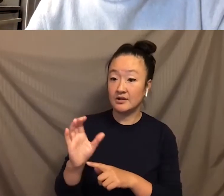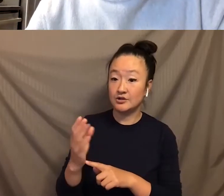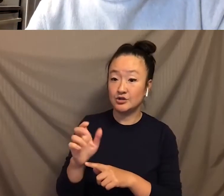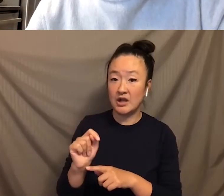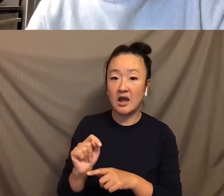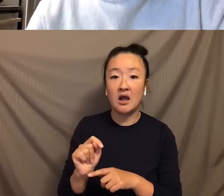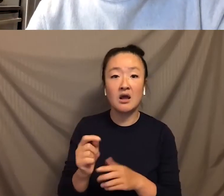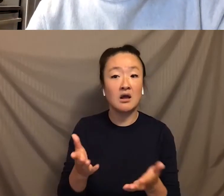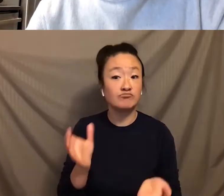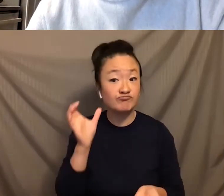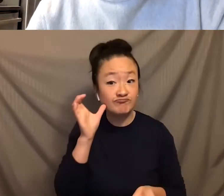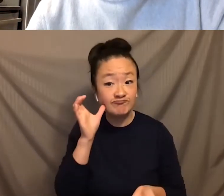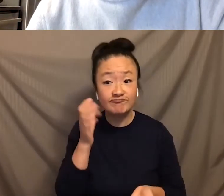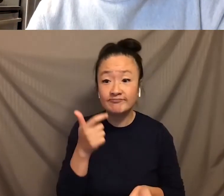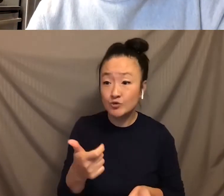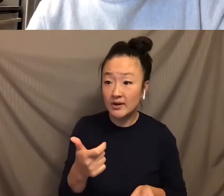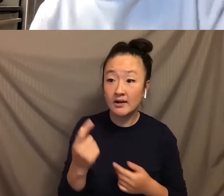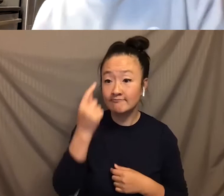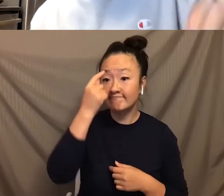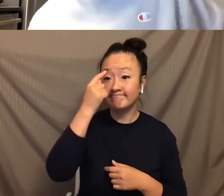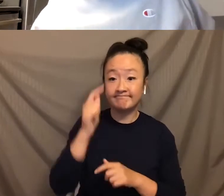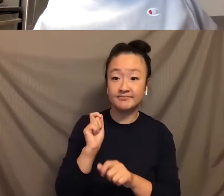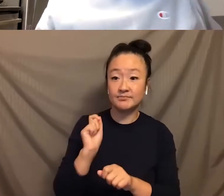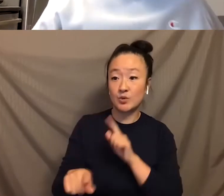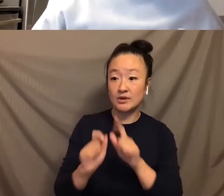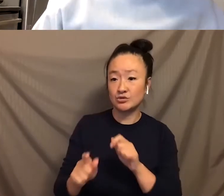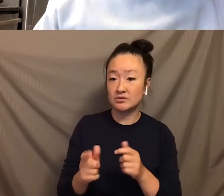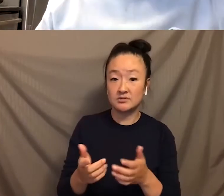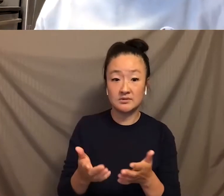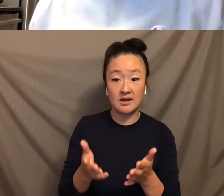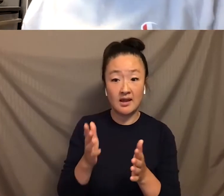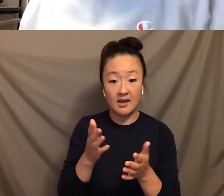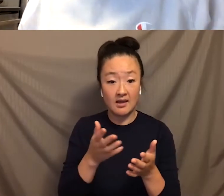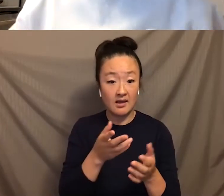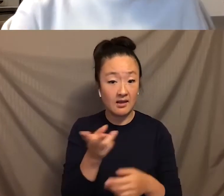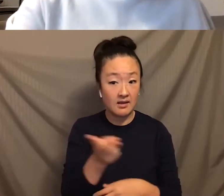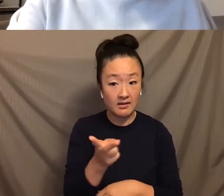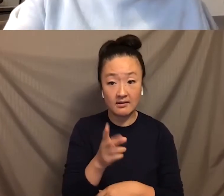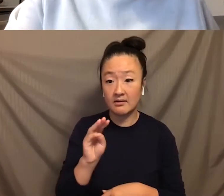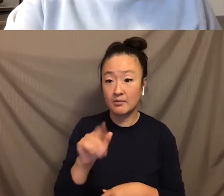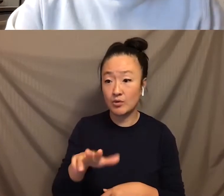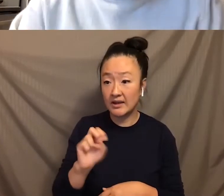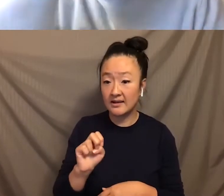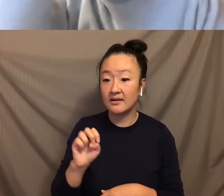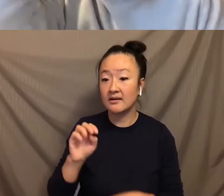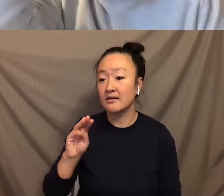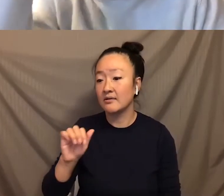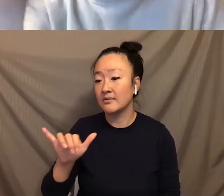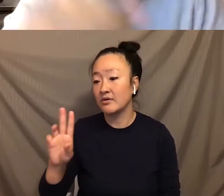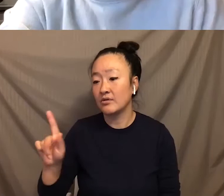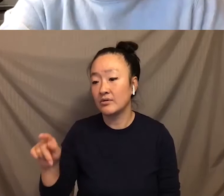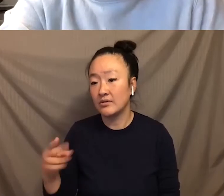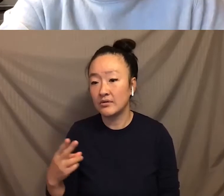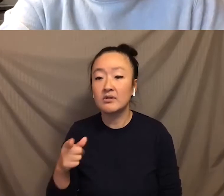are listening and watching, if there are questions that you want to ask Mayukh and Monique, you can send them to us through the chat. You can also put